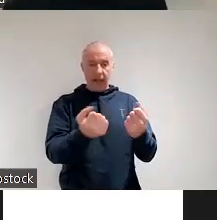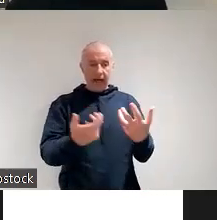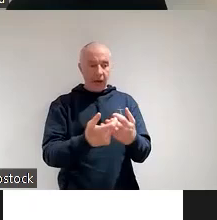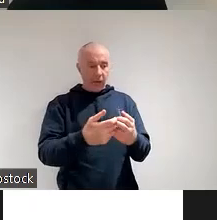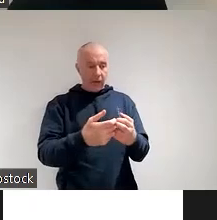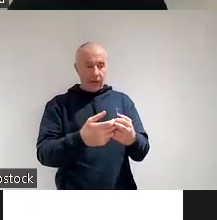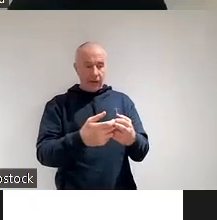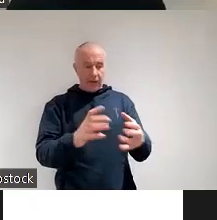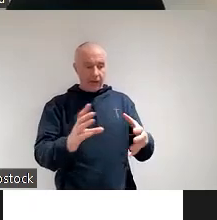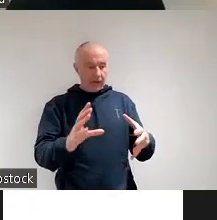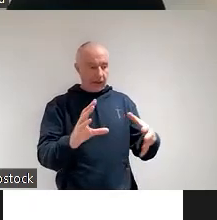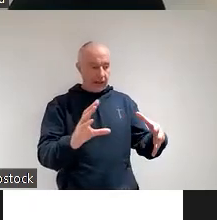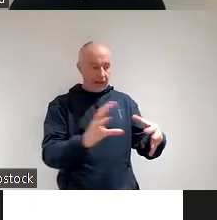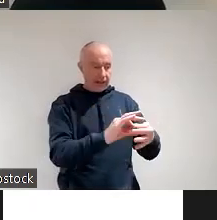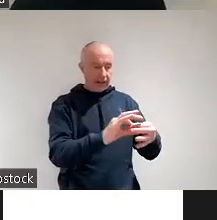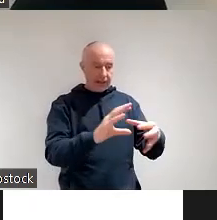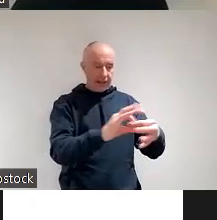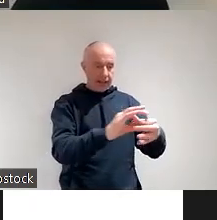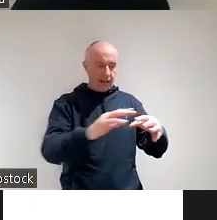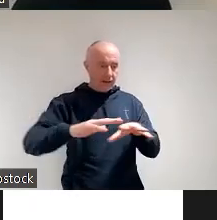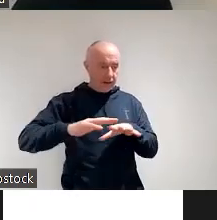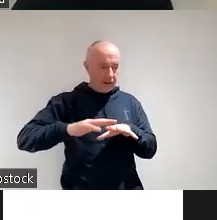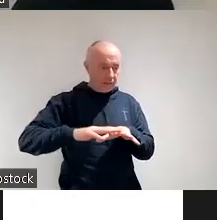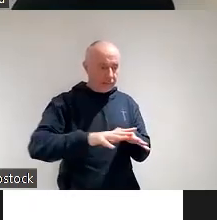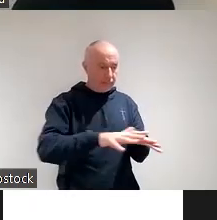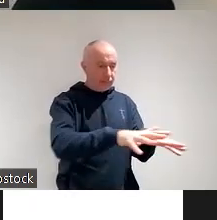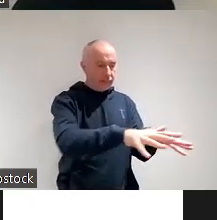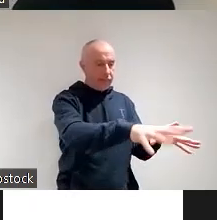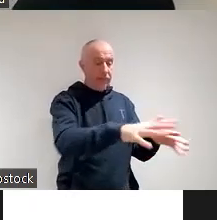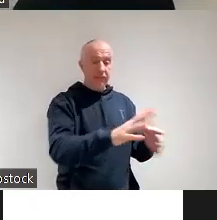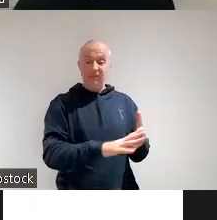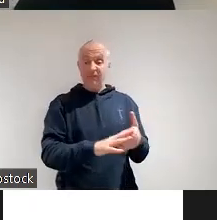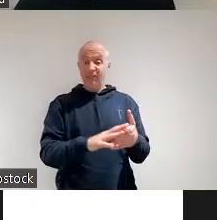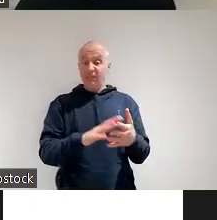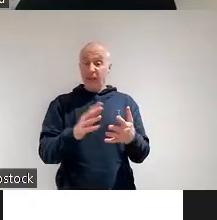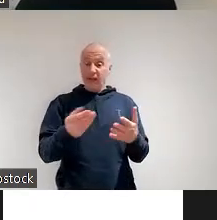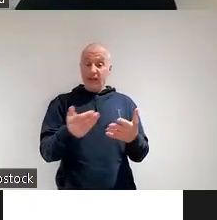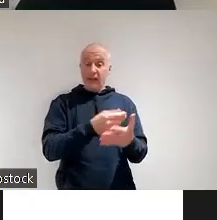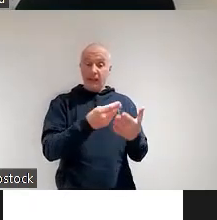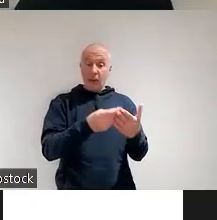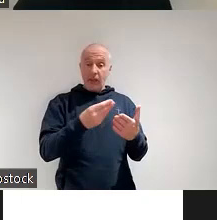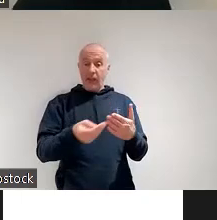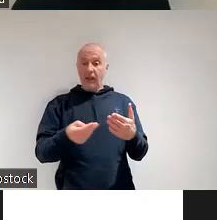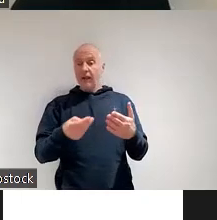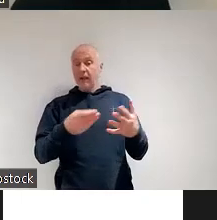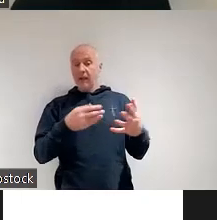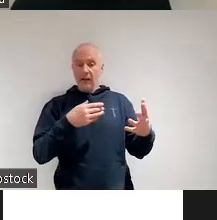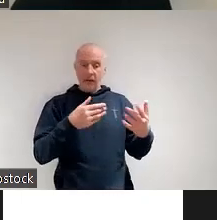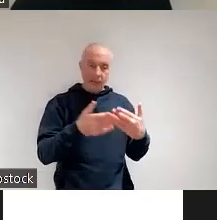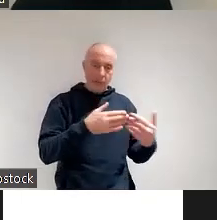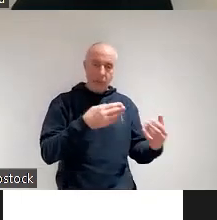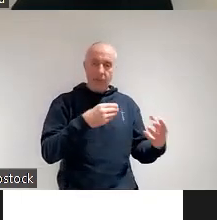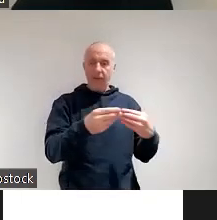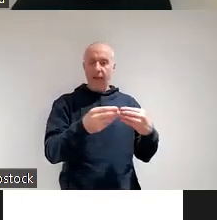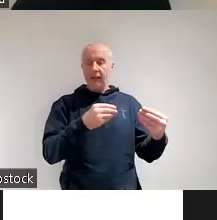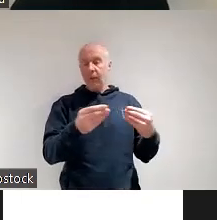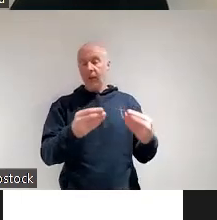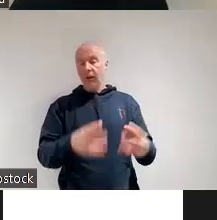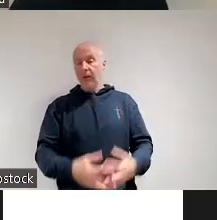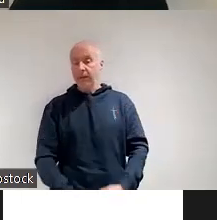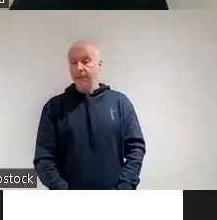vehicles. So in overall, you'll be more economic, more flexible. May not be the best